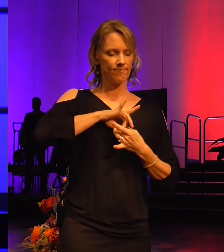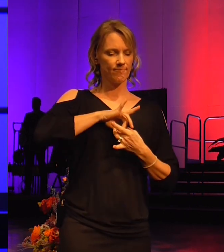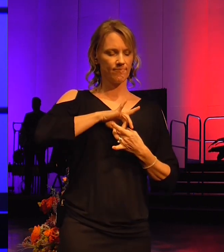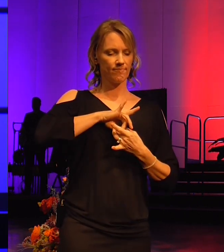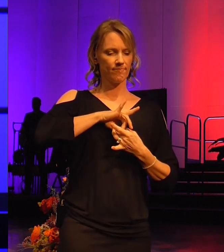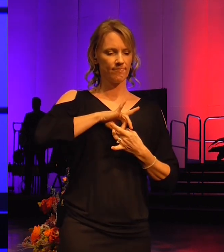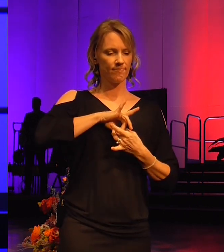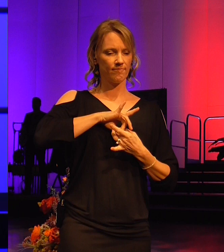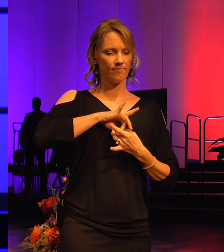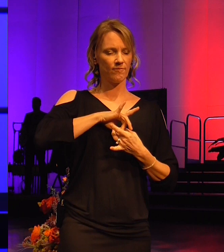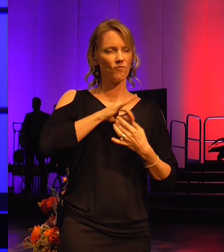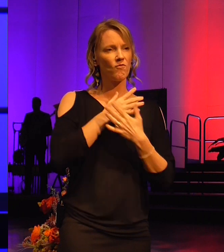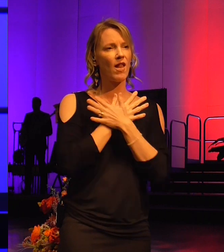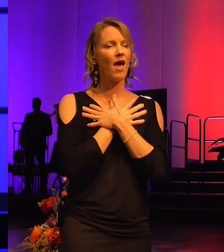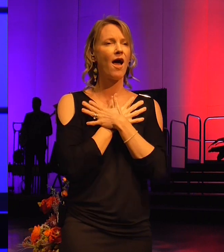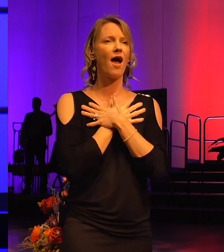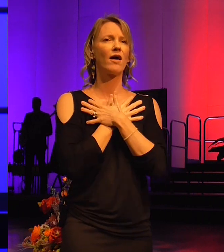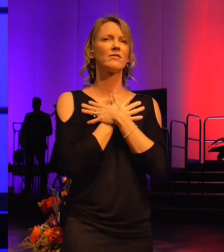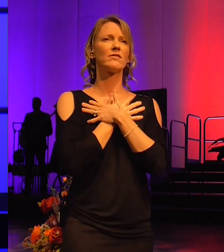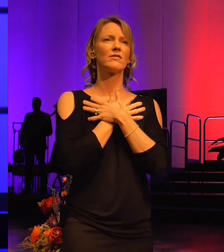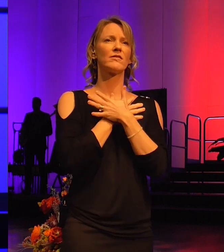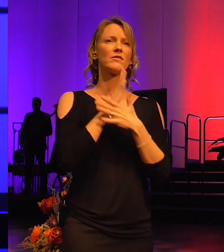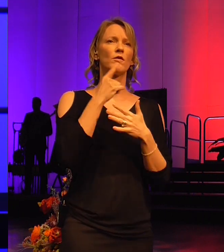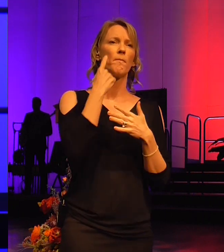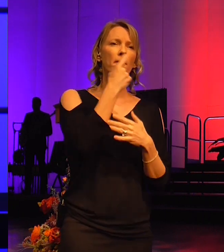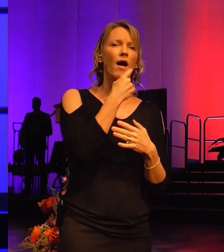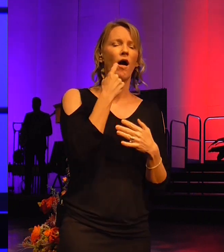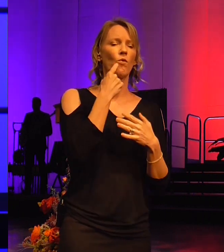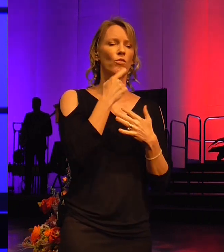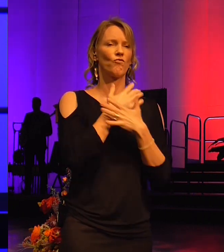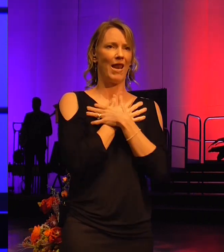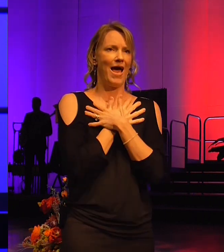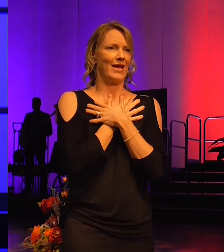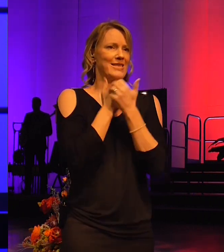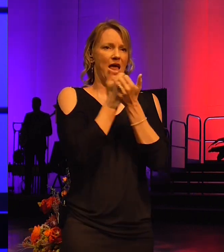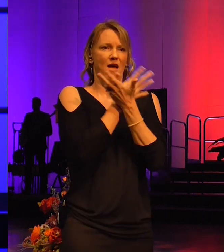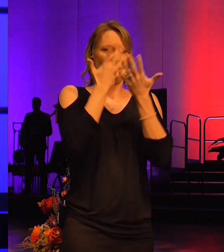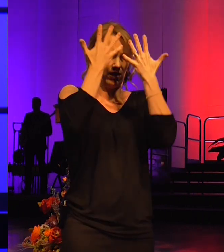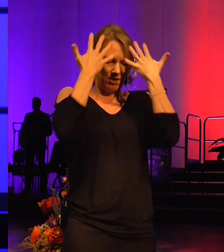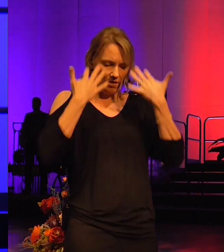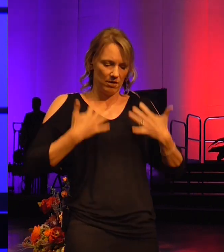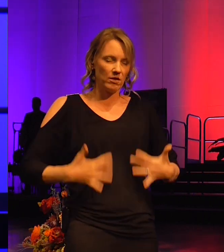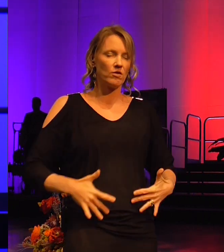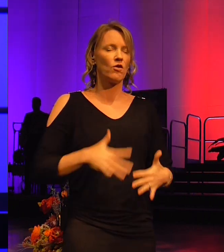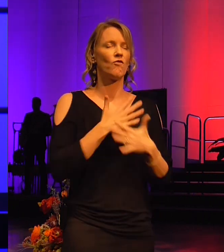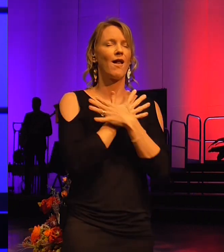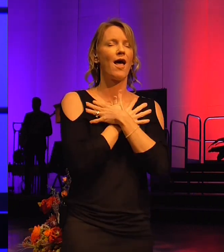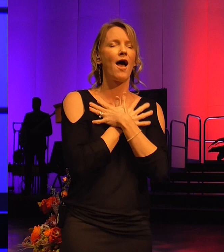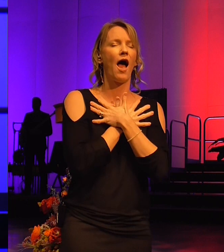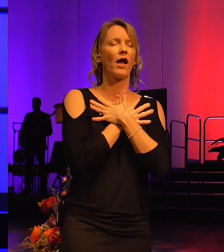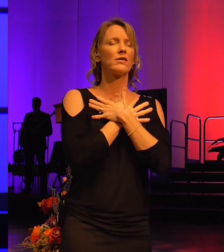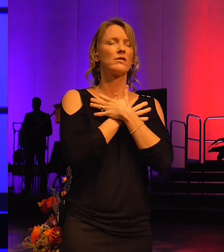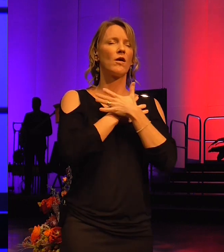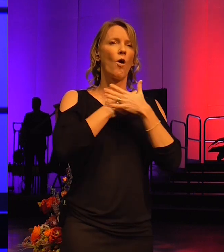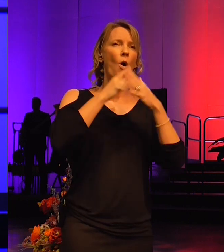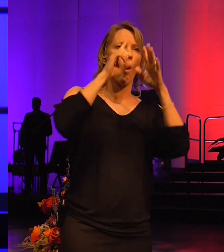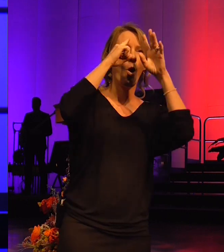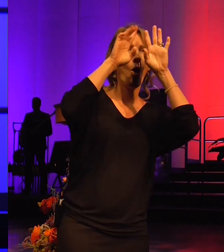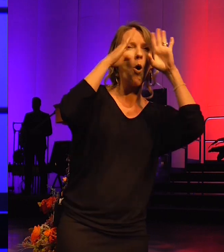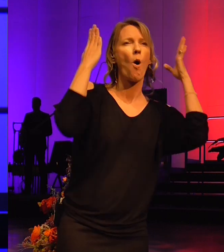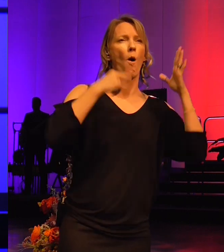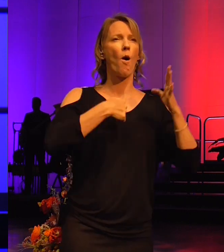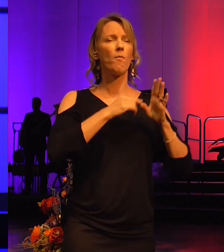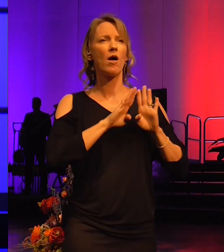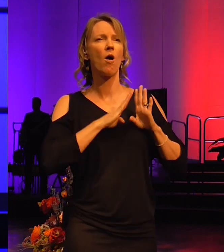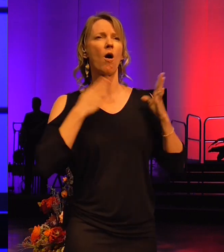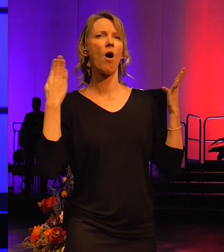you. Just relaxing, even relaxing your mouth. Just opening to a flow, to